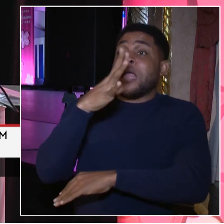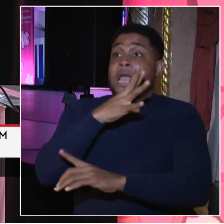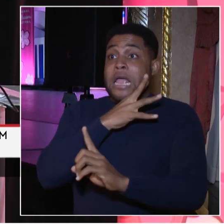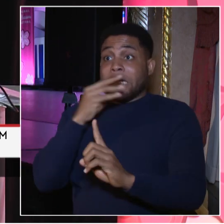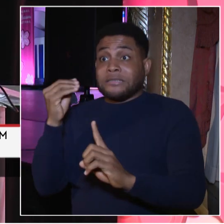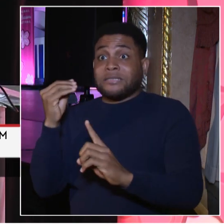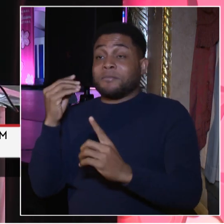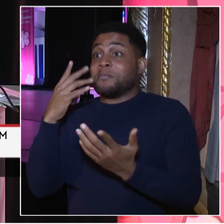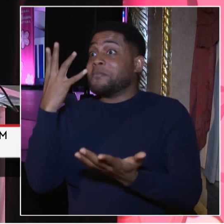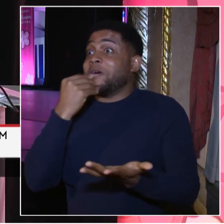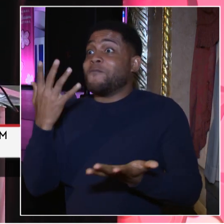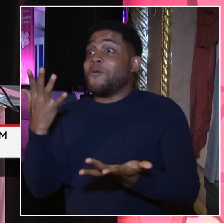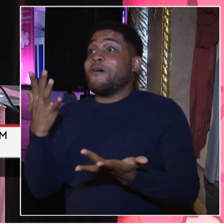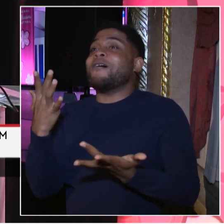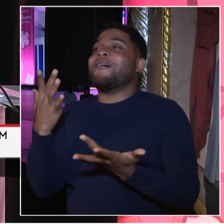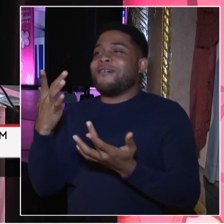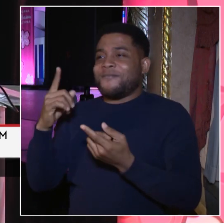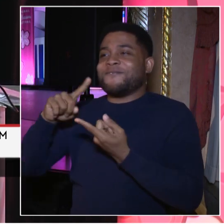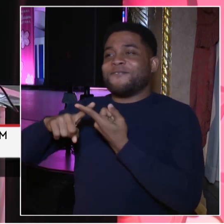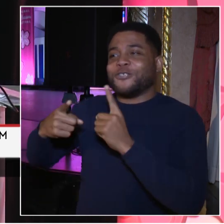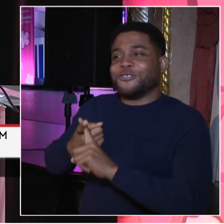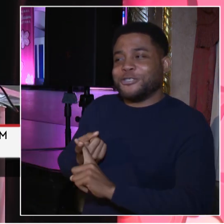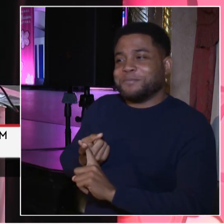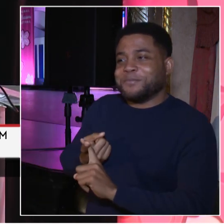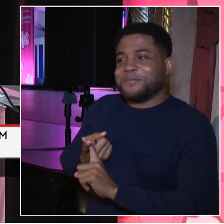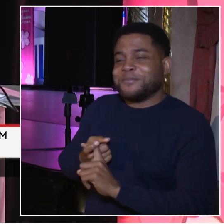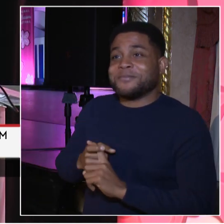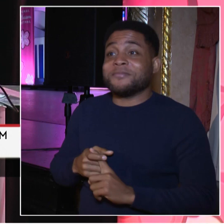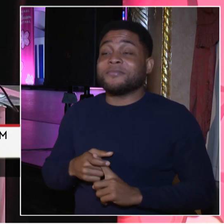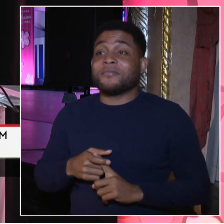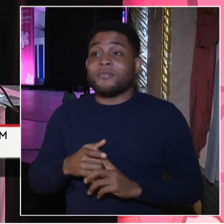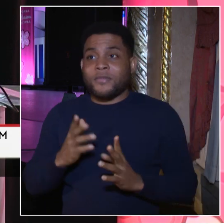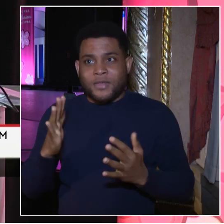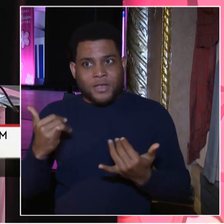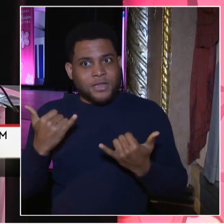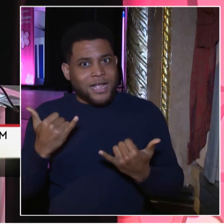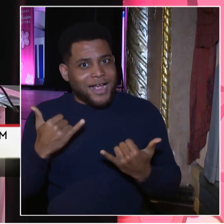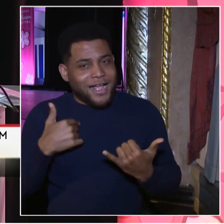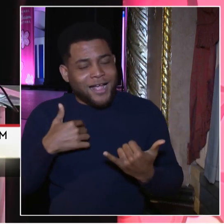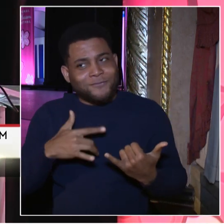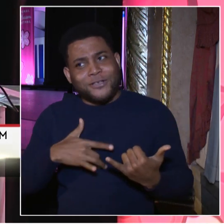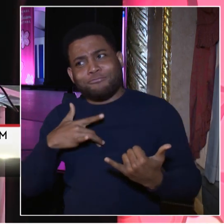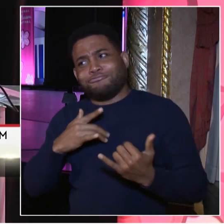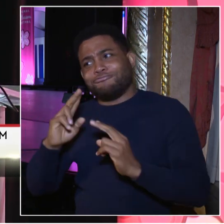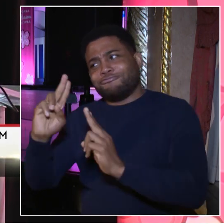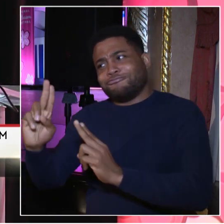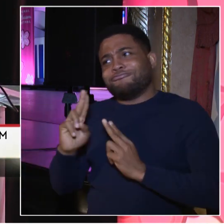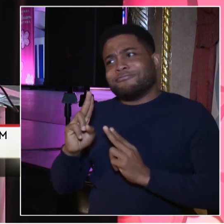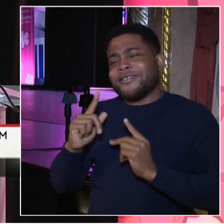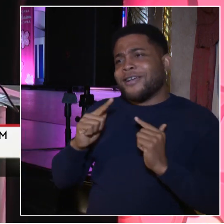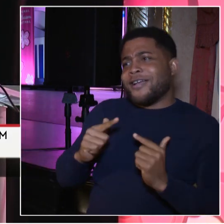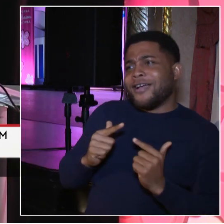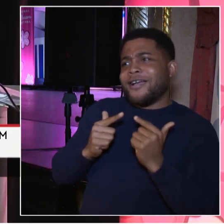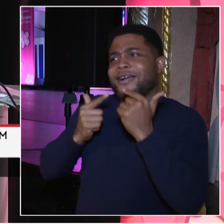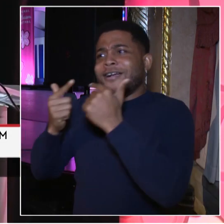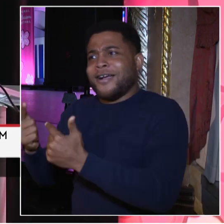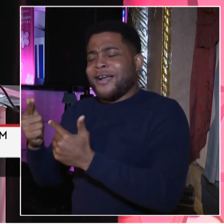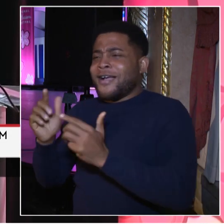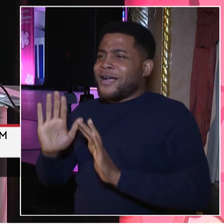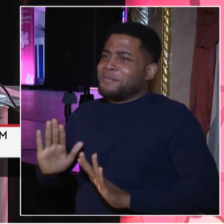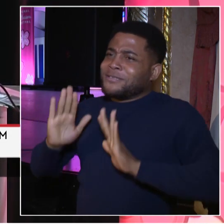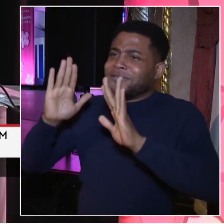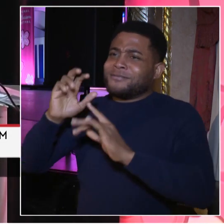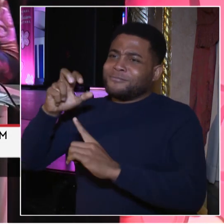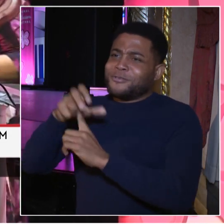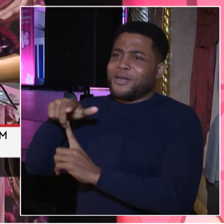friendship. And so with that, it brings me great pleasure to introduce to you His Excellency Ambassador